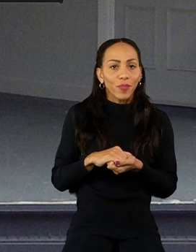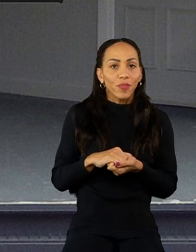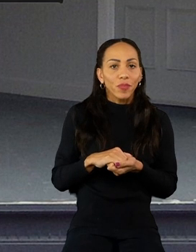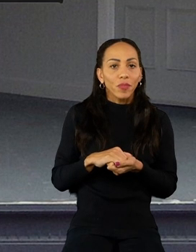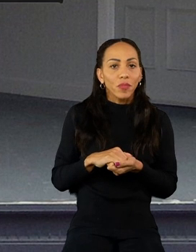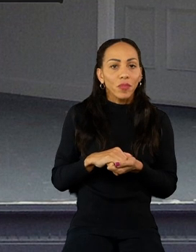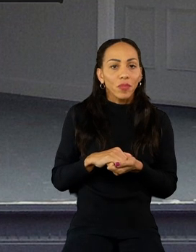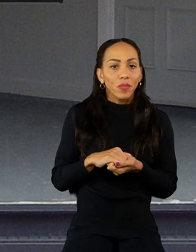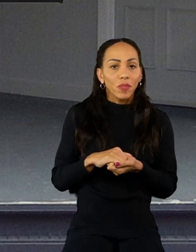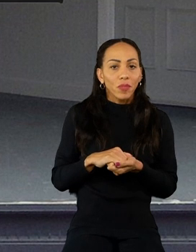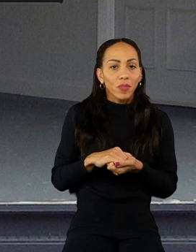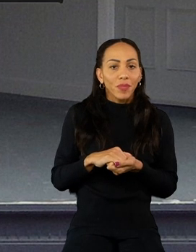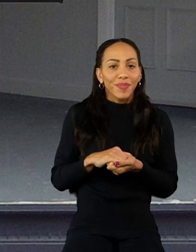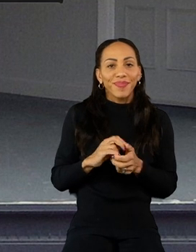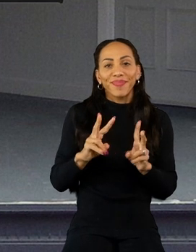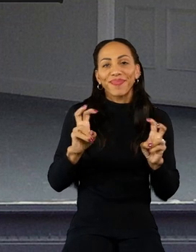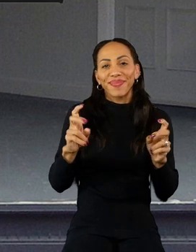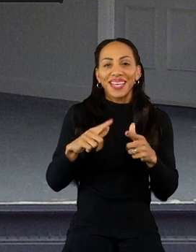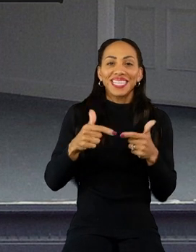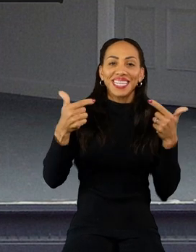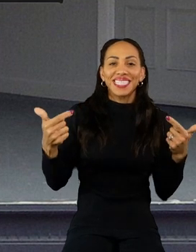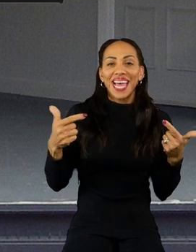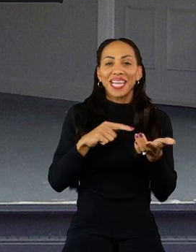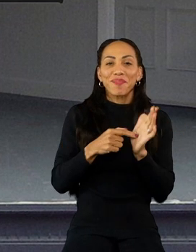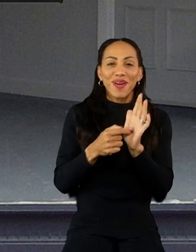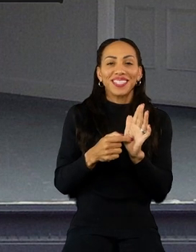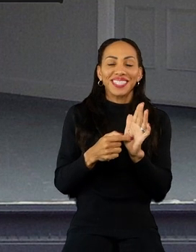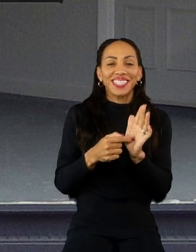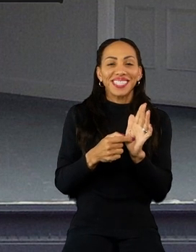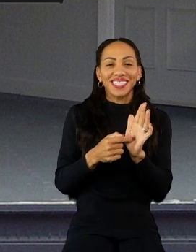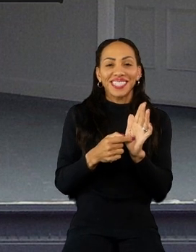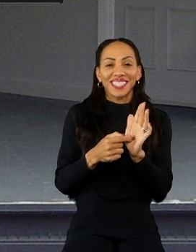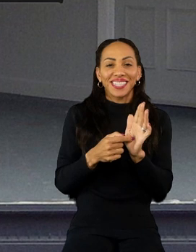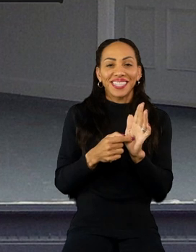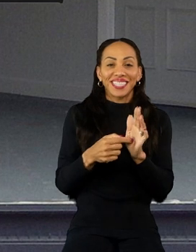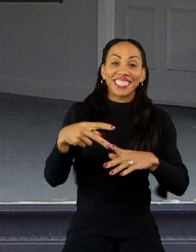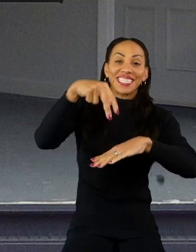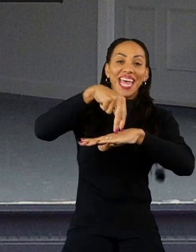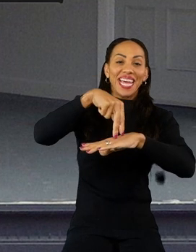happen. Yeah, yeah. I mean, we need to give it a title. It's a kind of telepresence stage